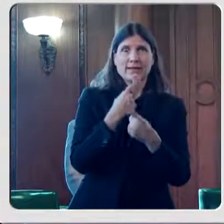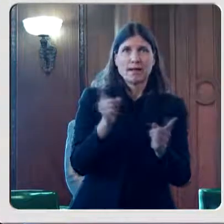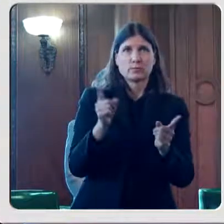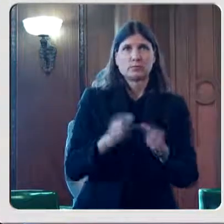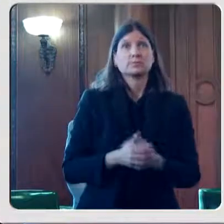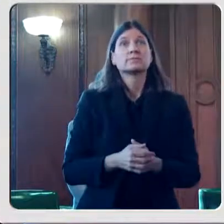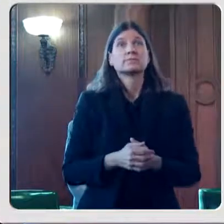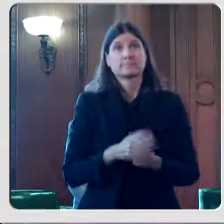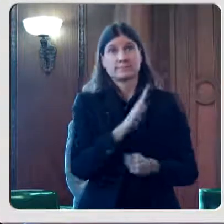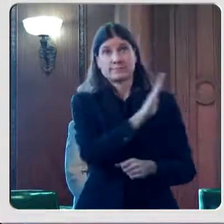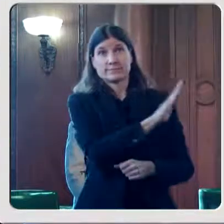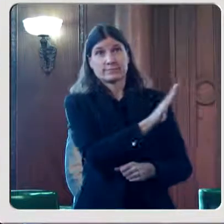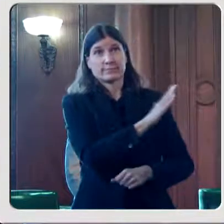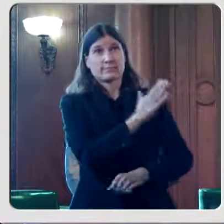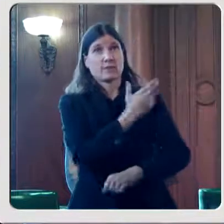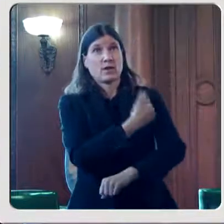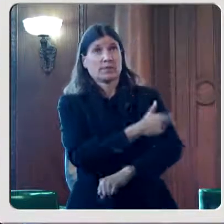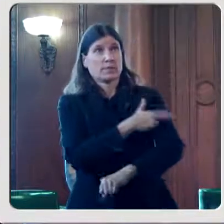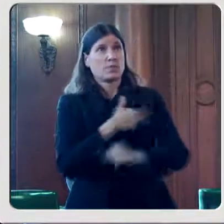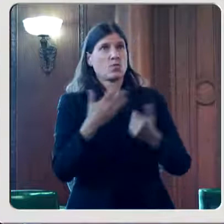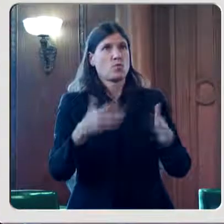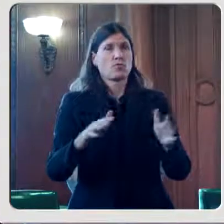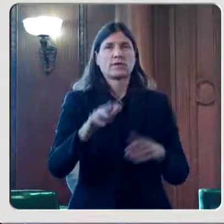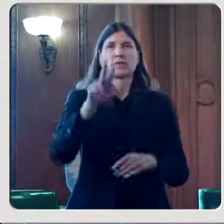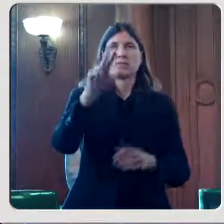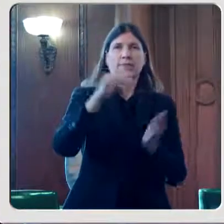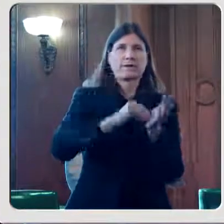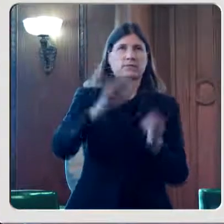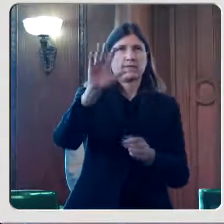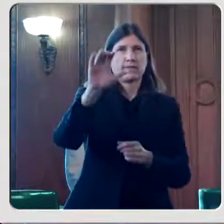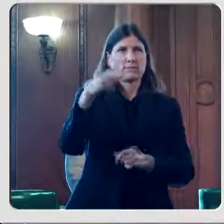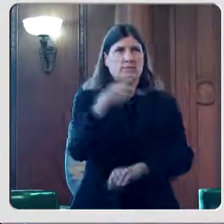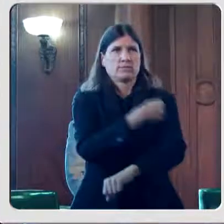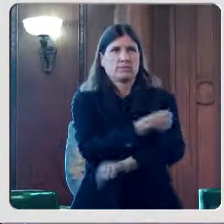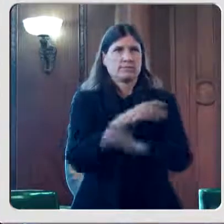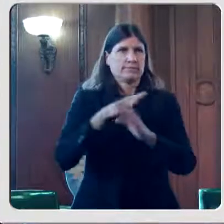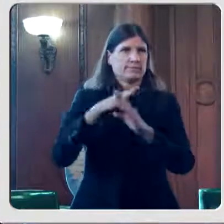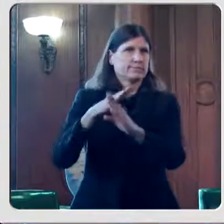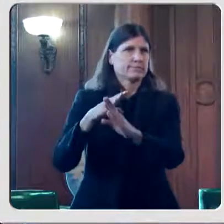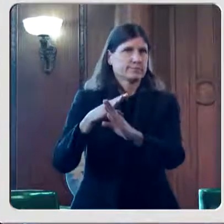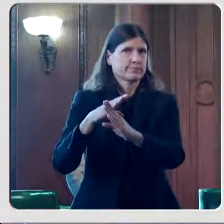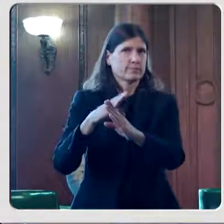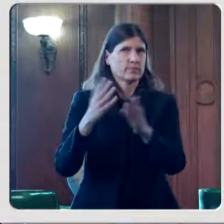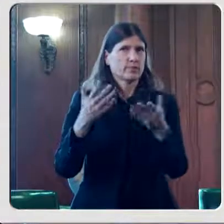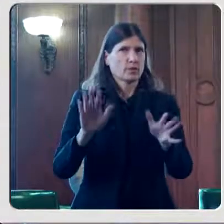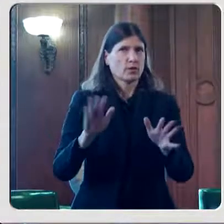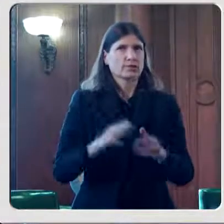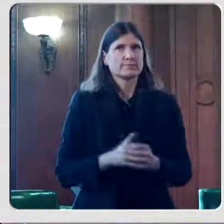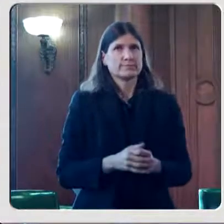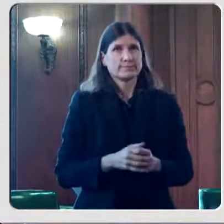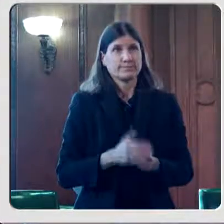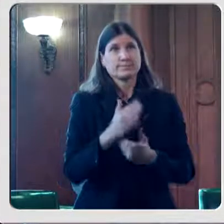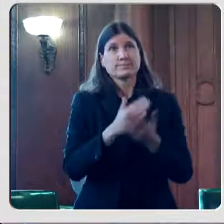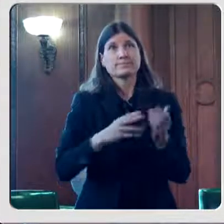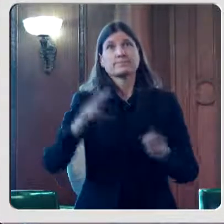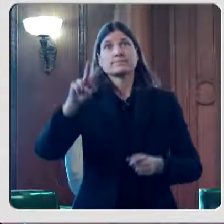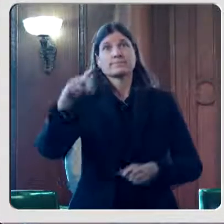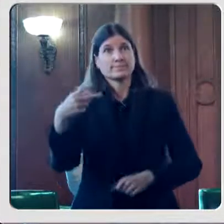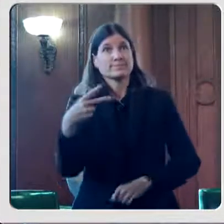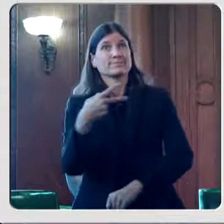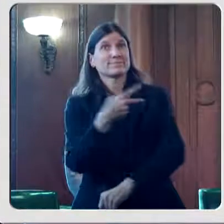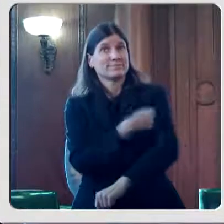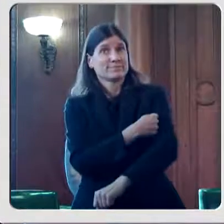We schedule about 800 to 1,000 per week, both accounting for first and second doses. And if you